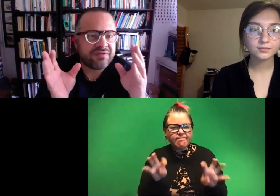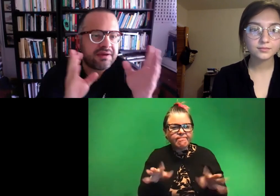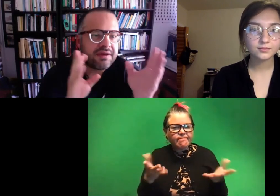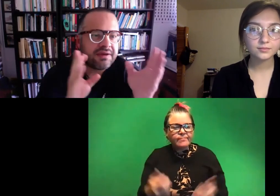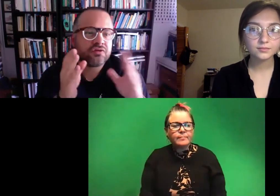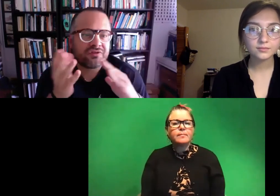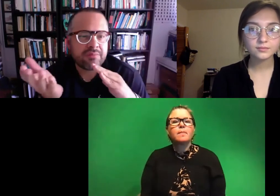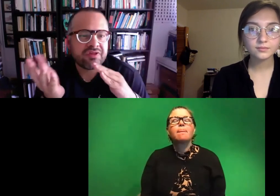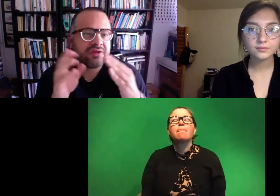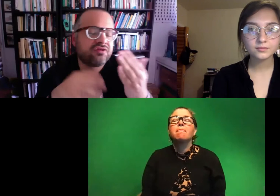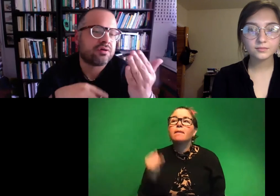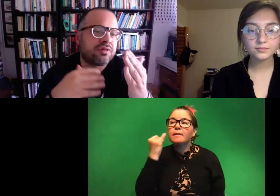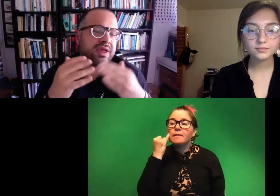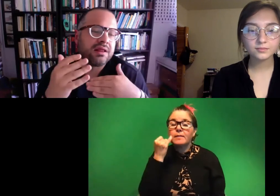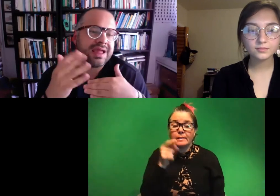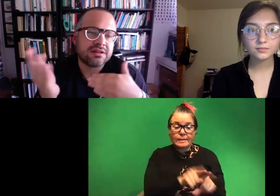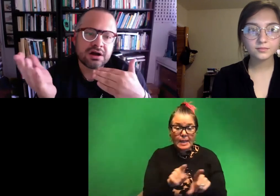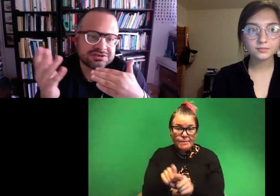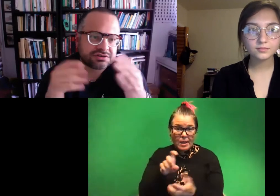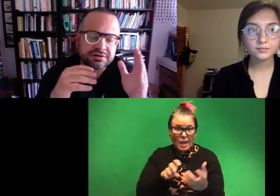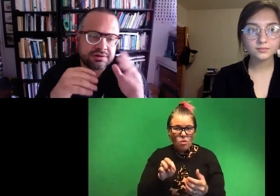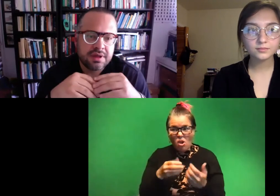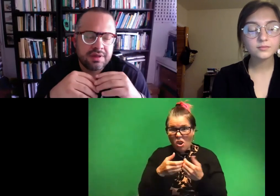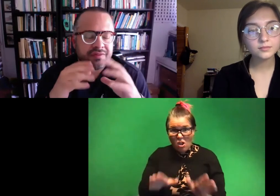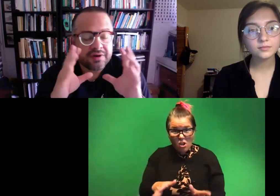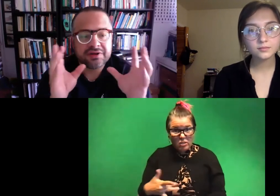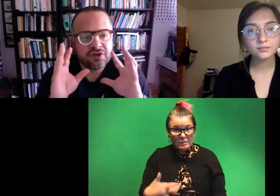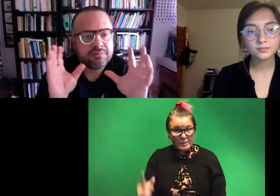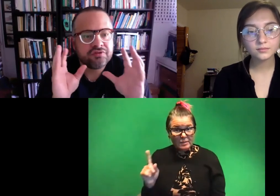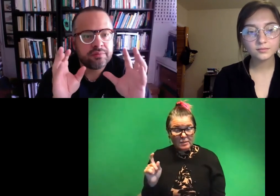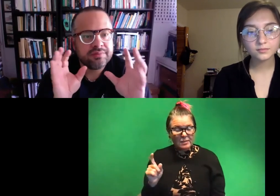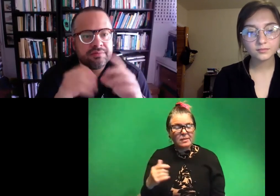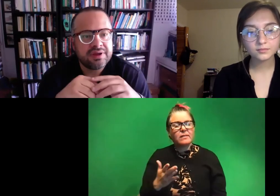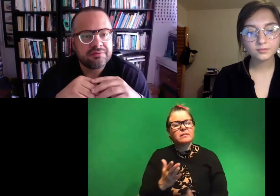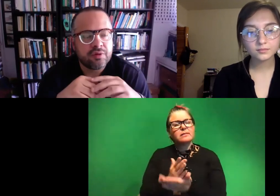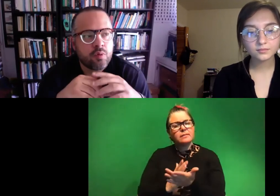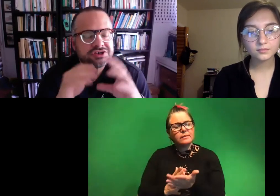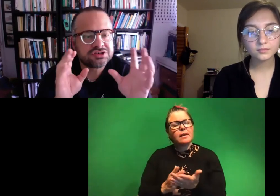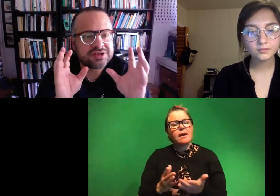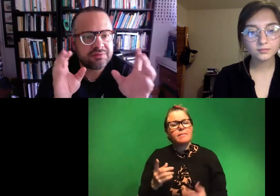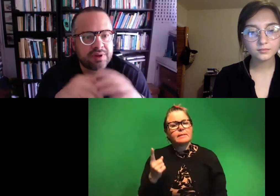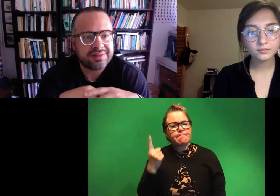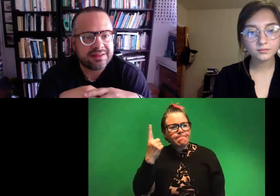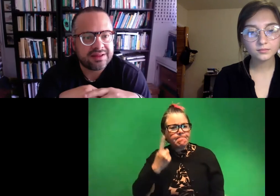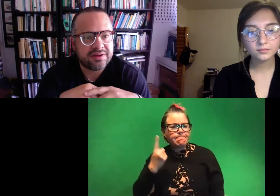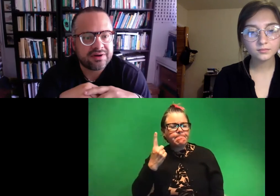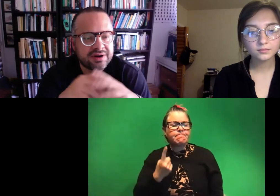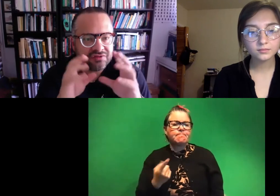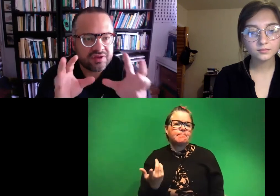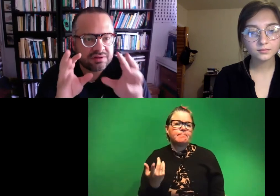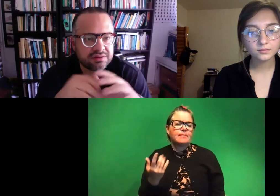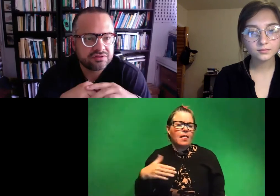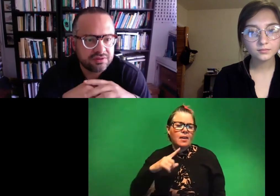If they use the same things or they get lost, or there are some some questions that there